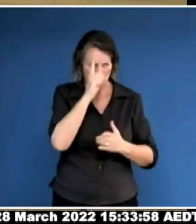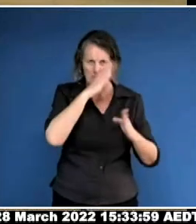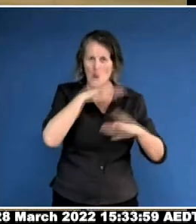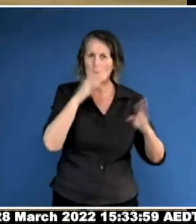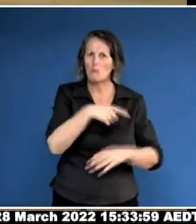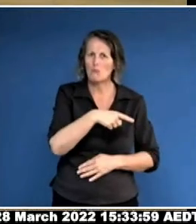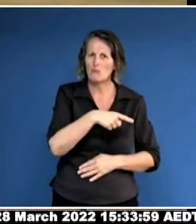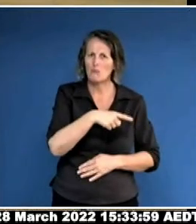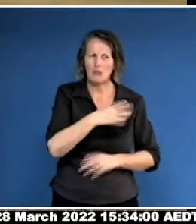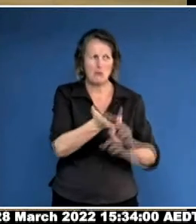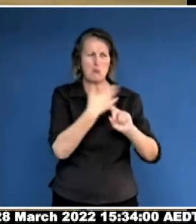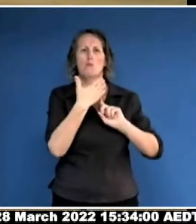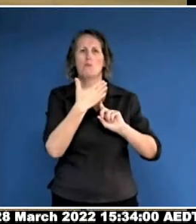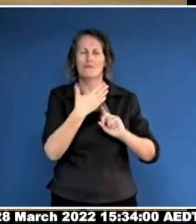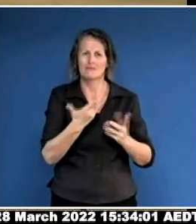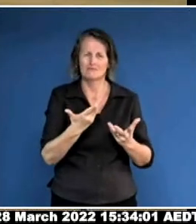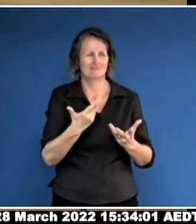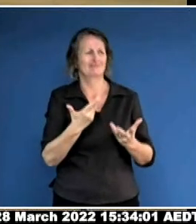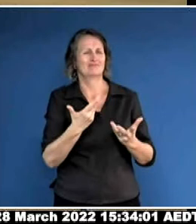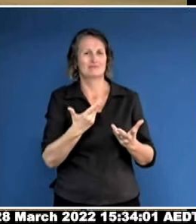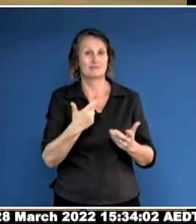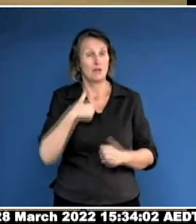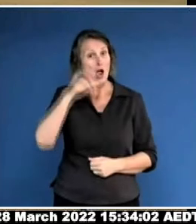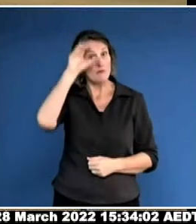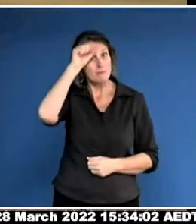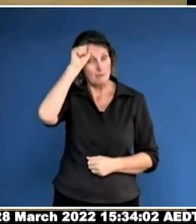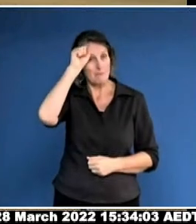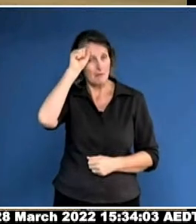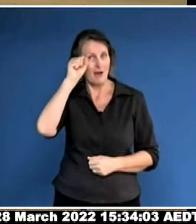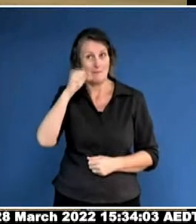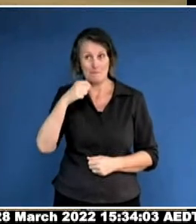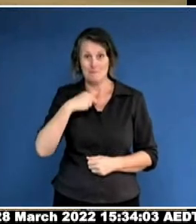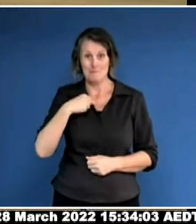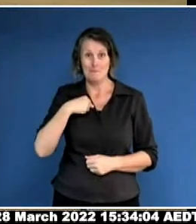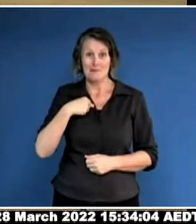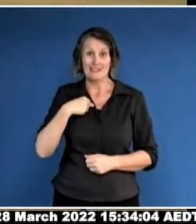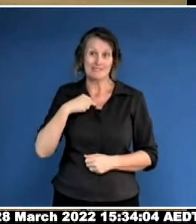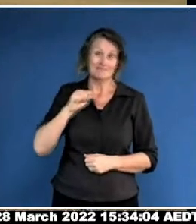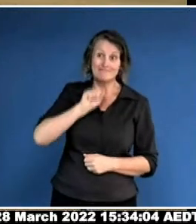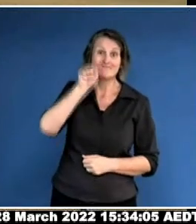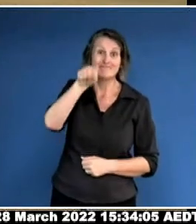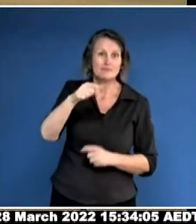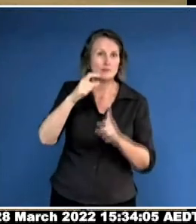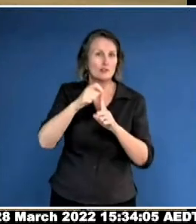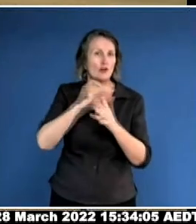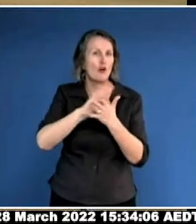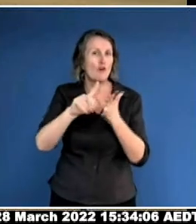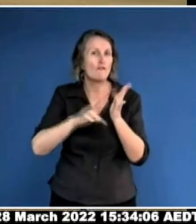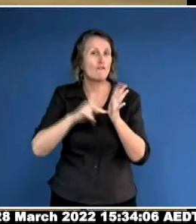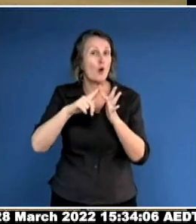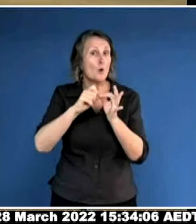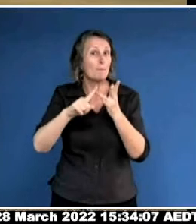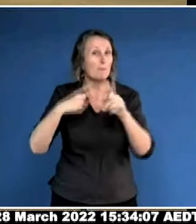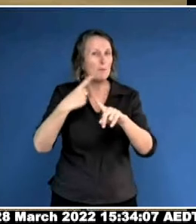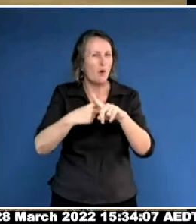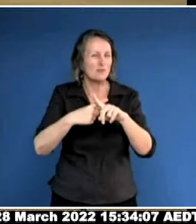that. I remember once going to the phone box down the street and person three was outside. I remember ringing my